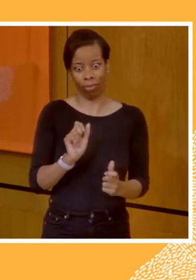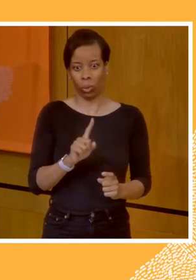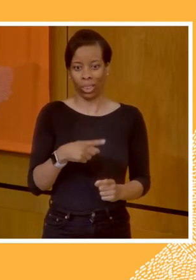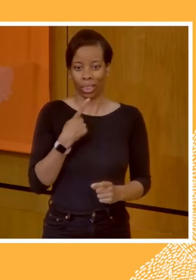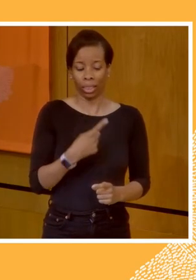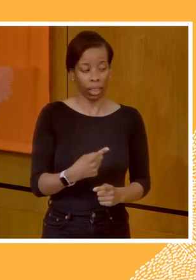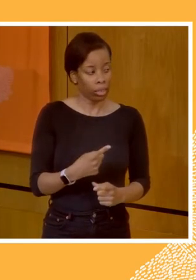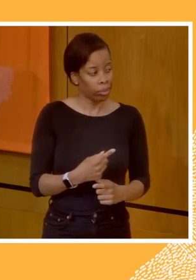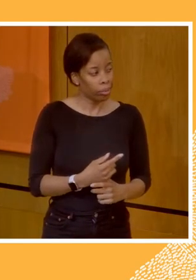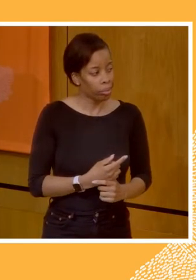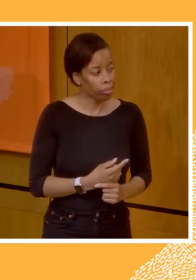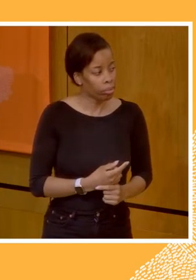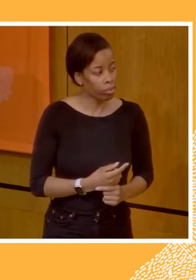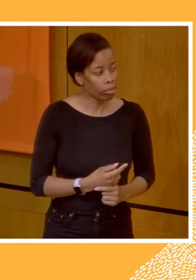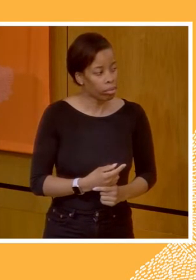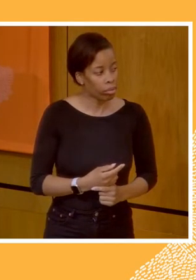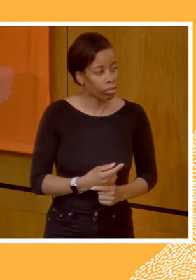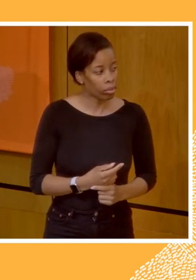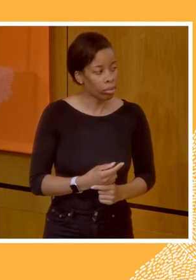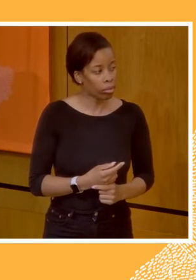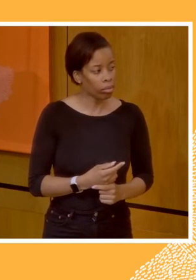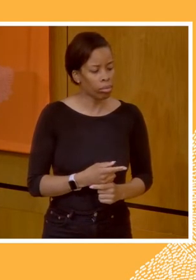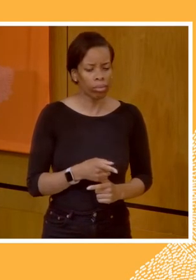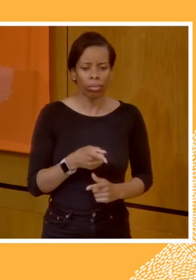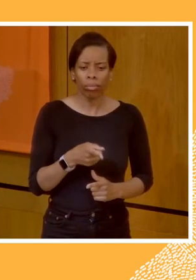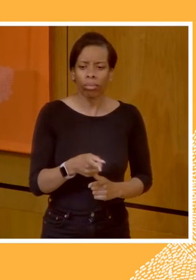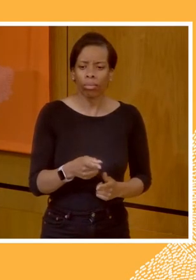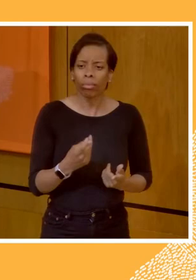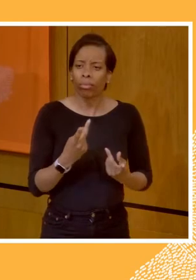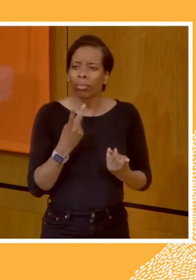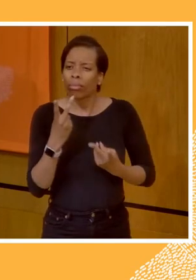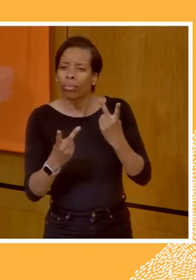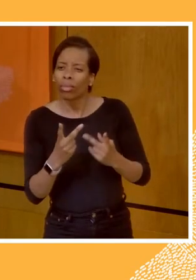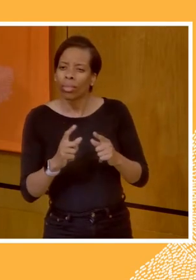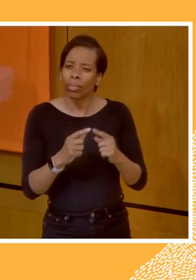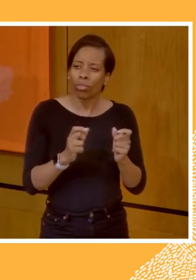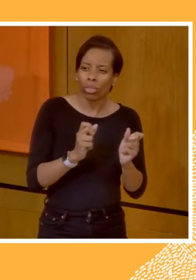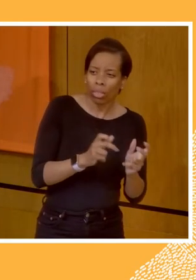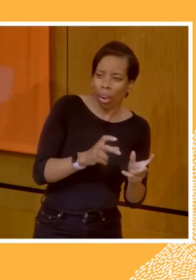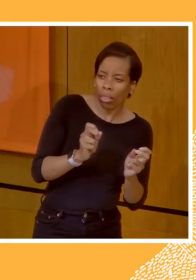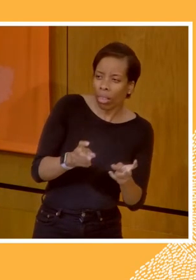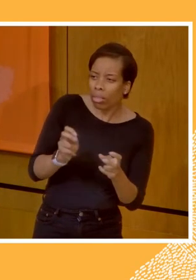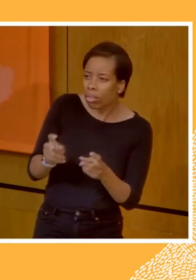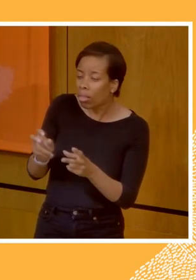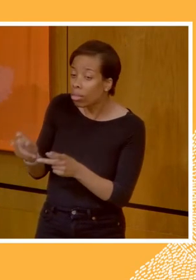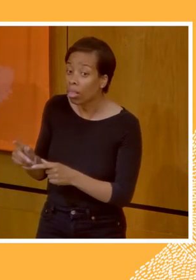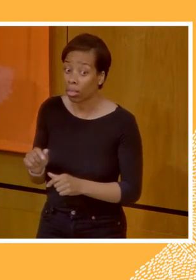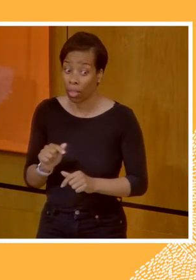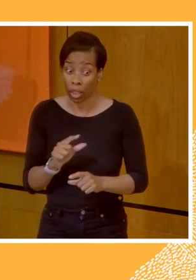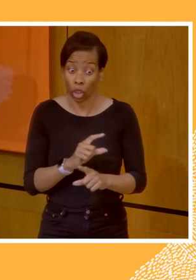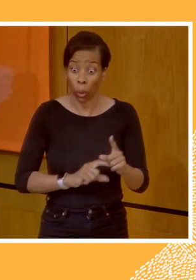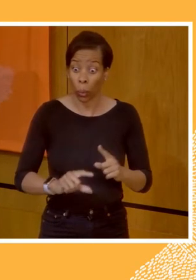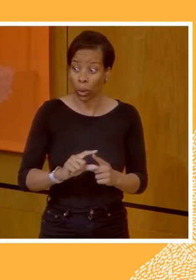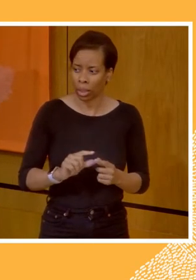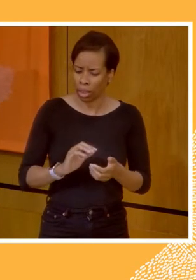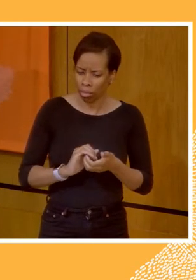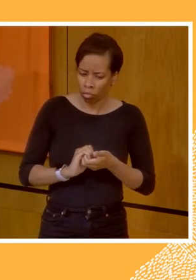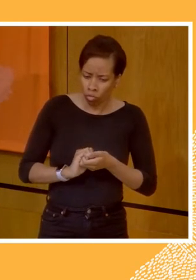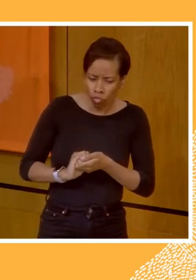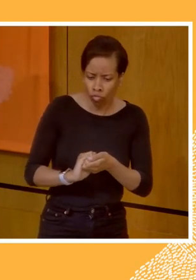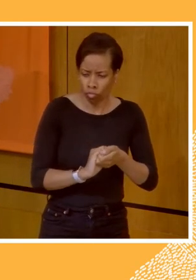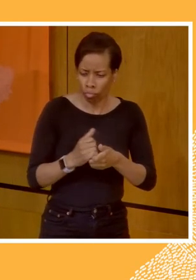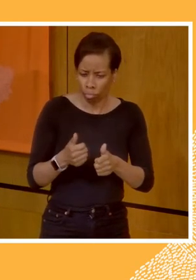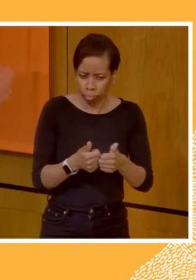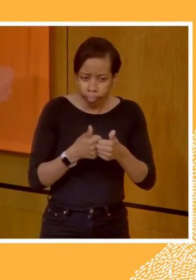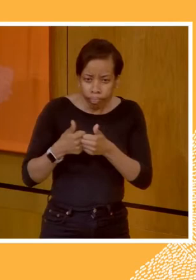using different instruments, different key messages, brings the community together and a form of solidarity to